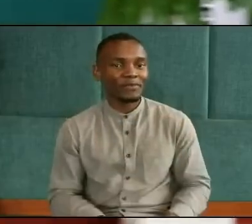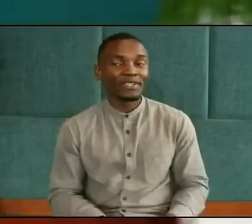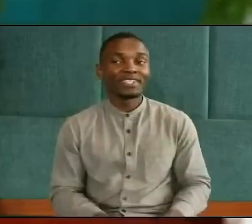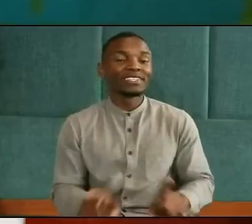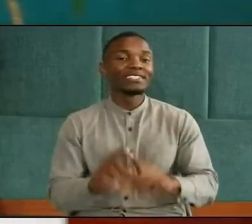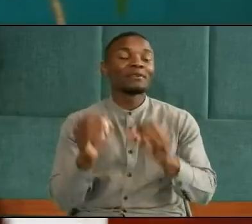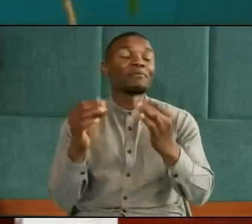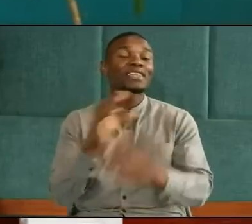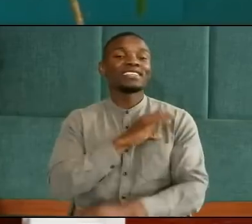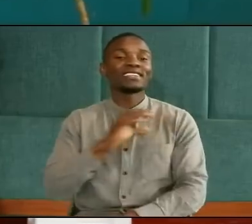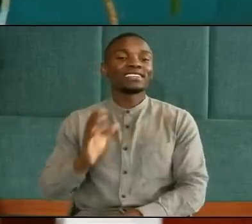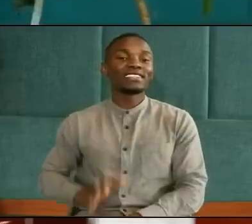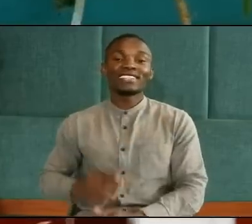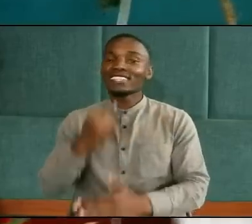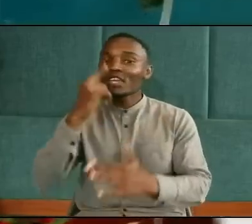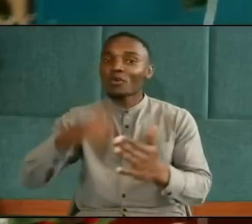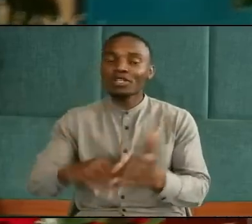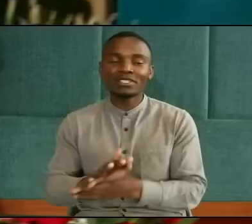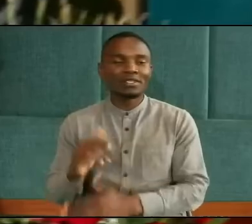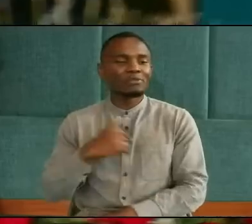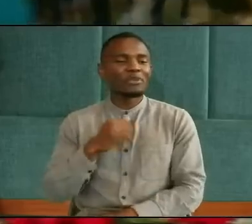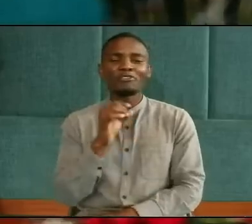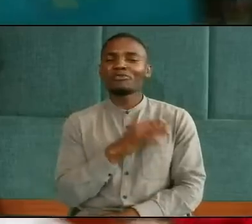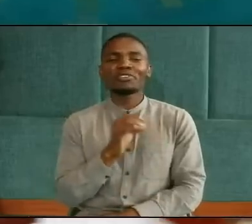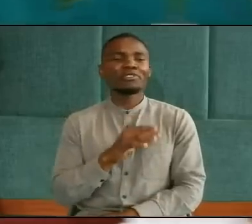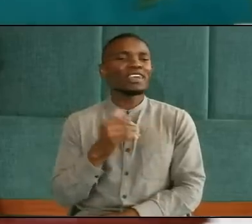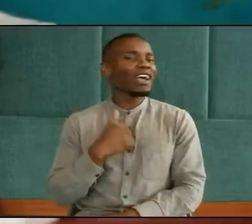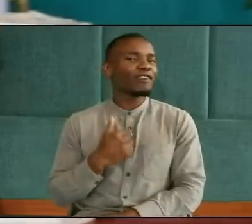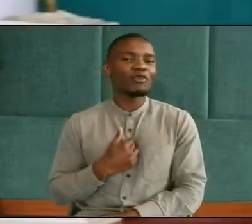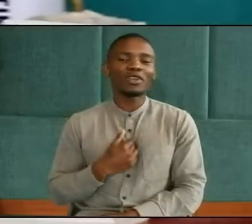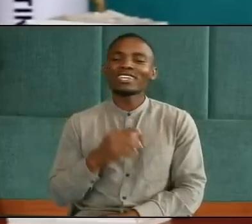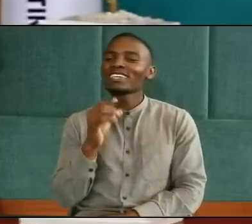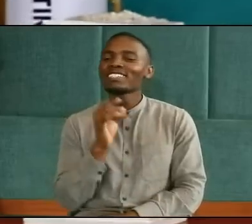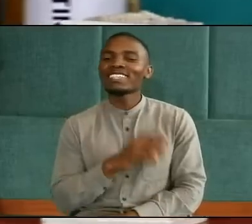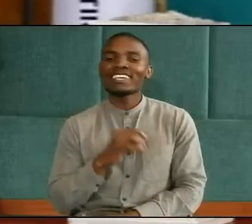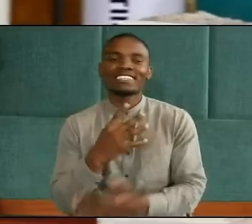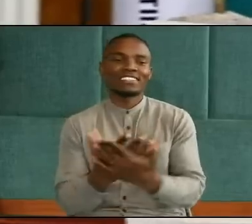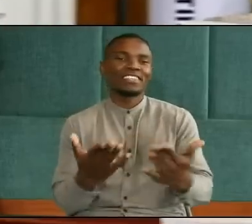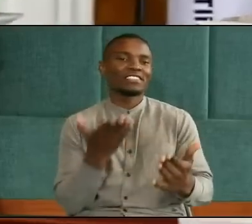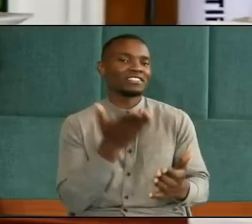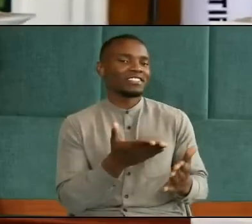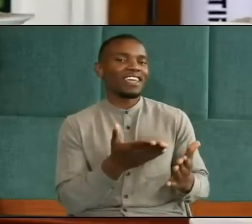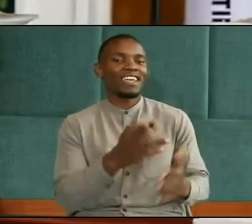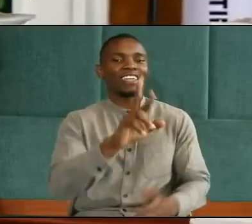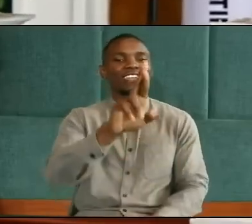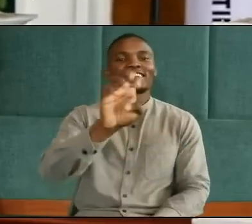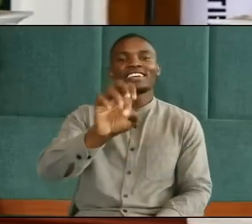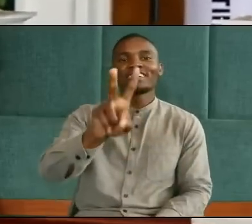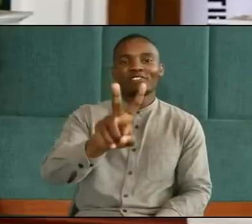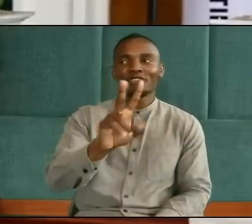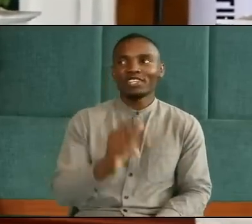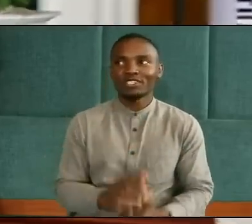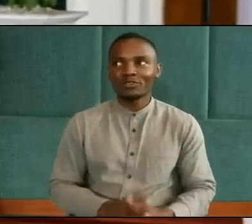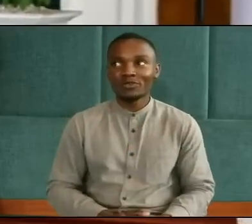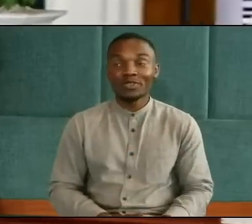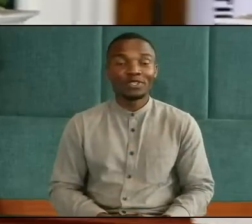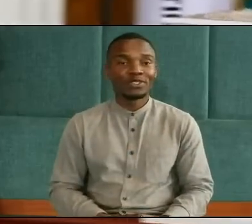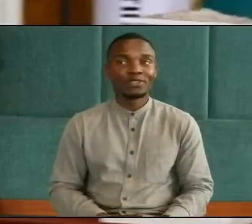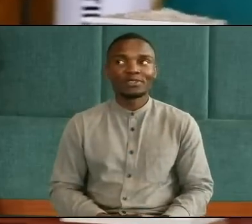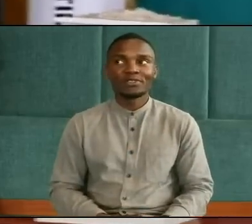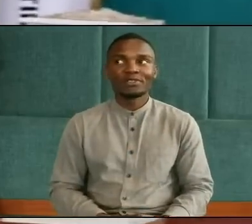of Christians say, I'm scared. There are too many scary stuff in Revelation.